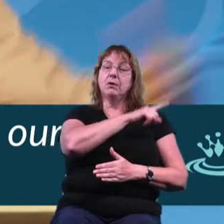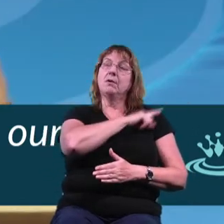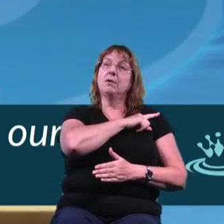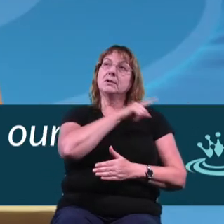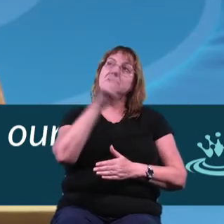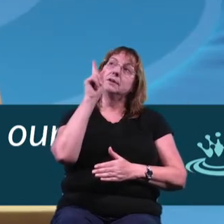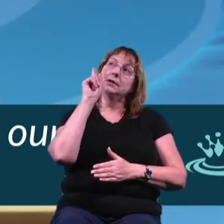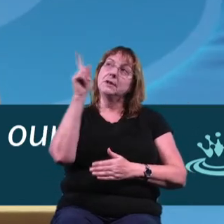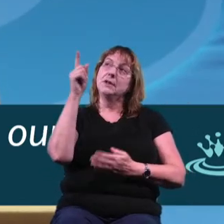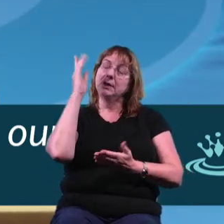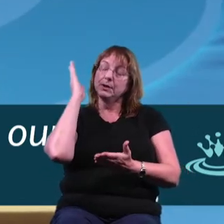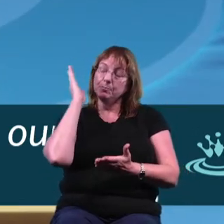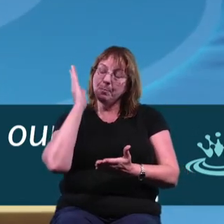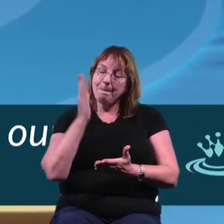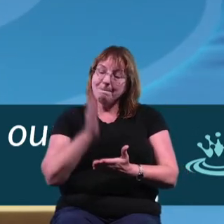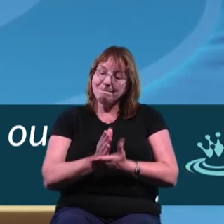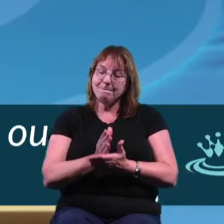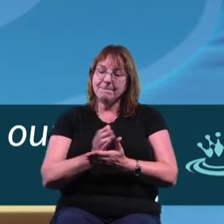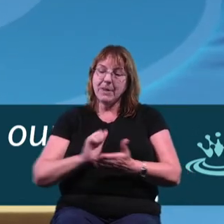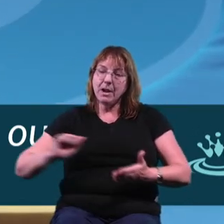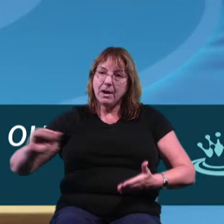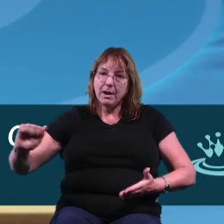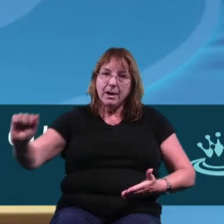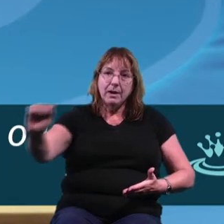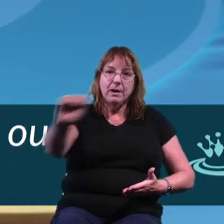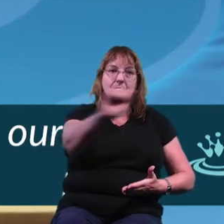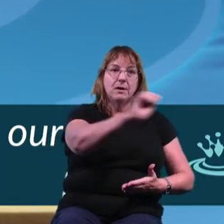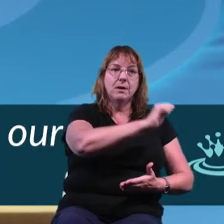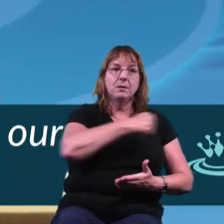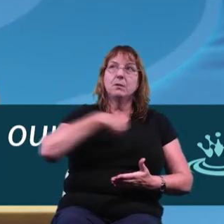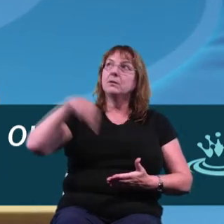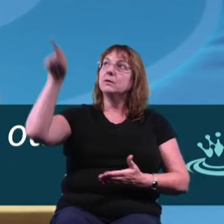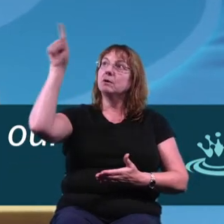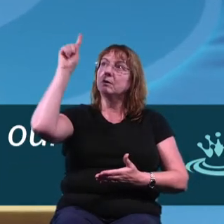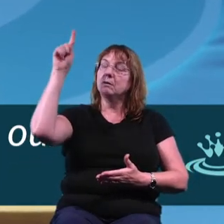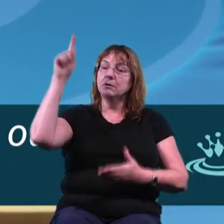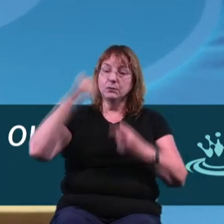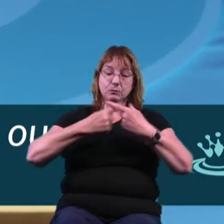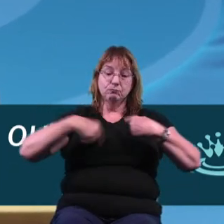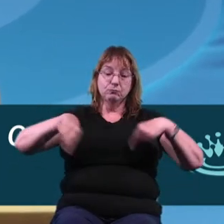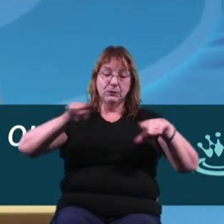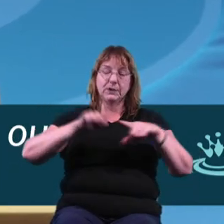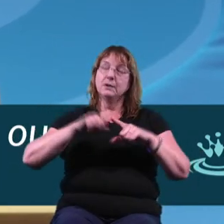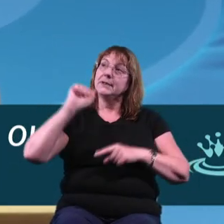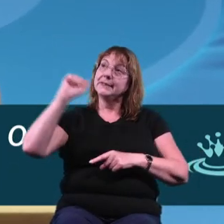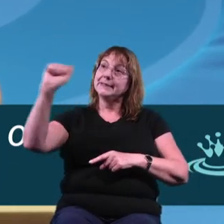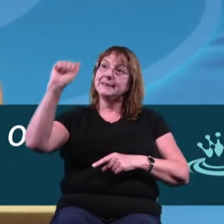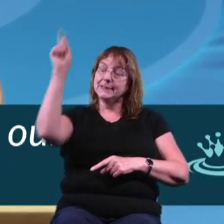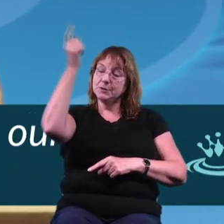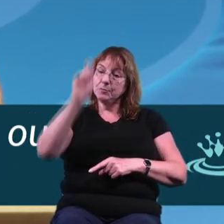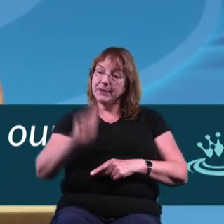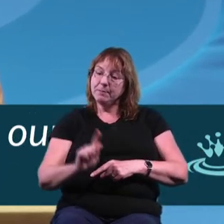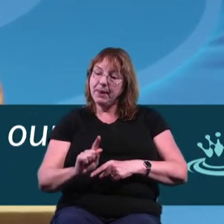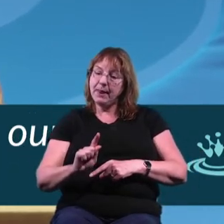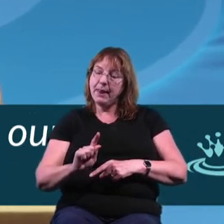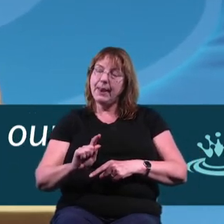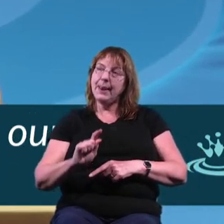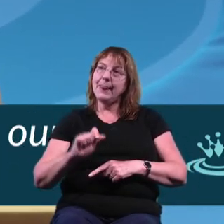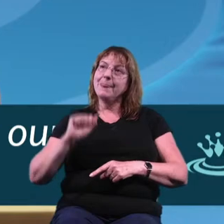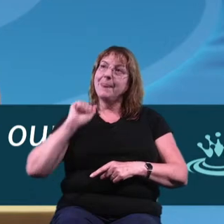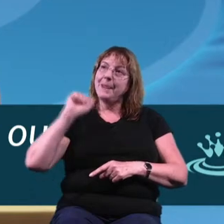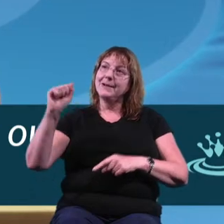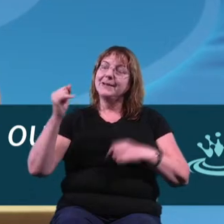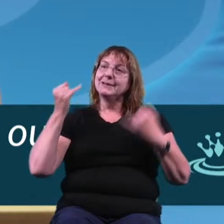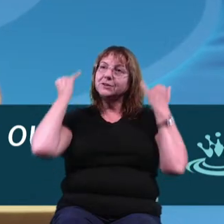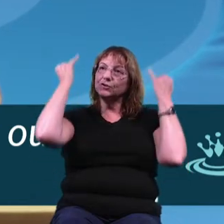for he is our God, and we are the people of his pasture, the flock under his